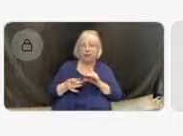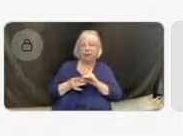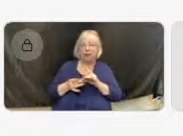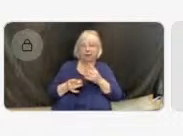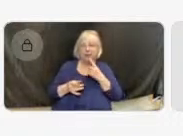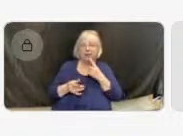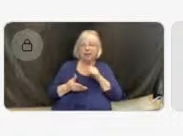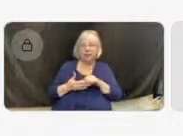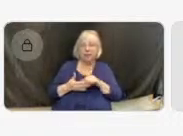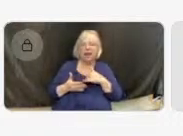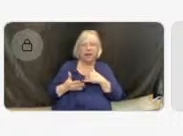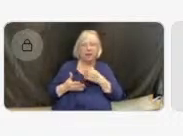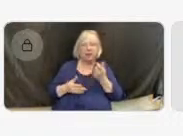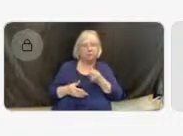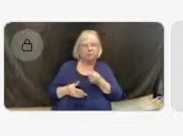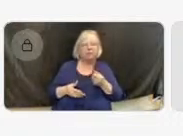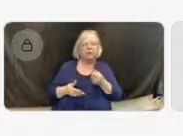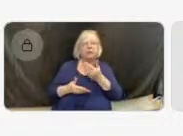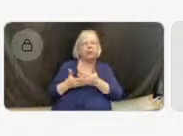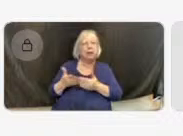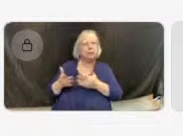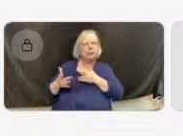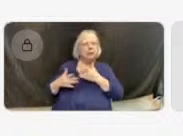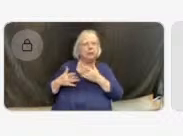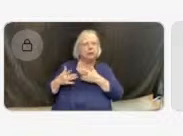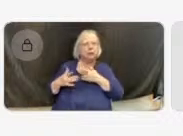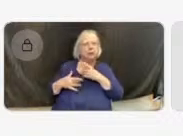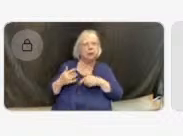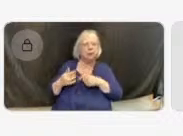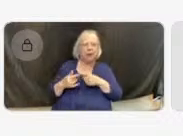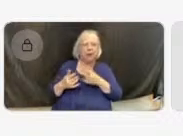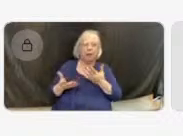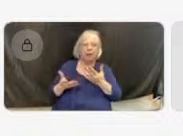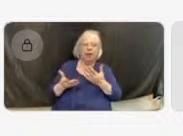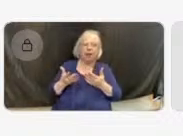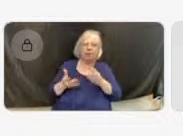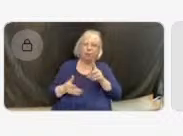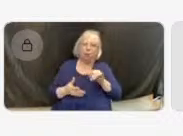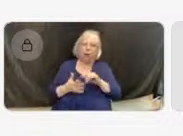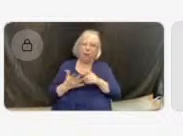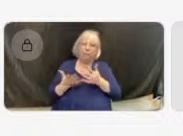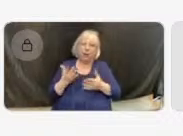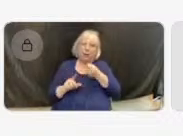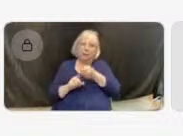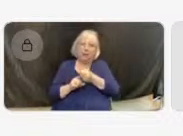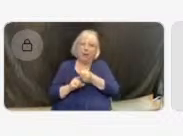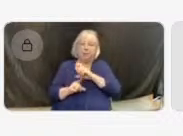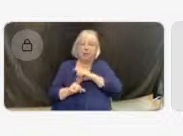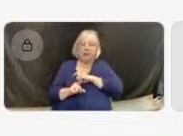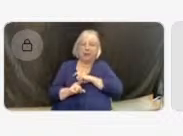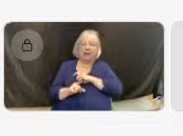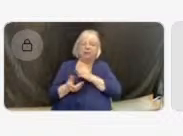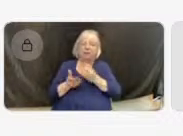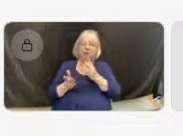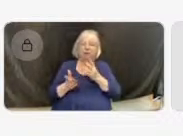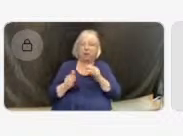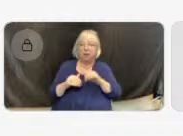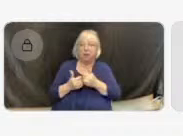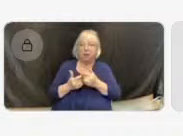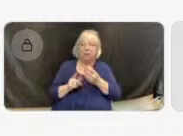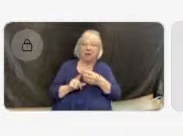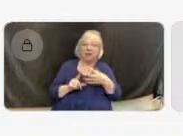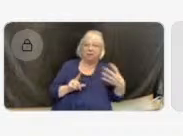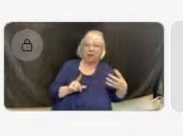that they did have some concerns about how this might impact the police services by expanding the city's